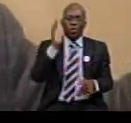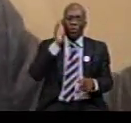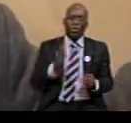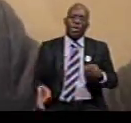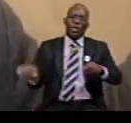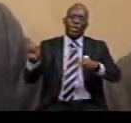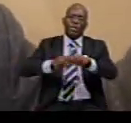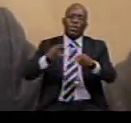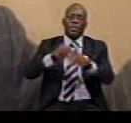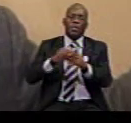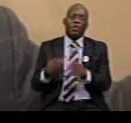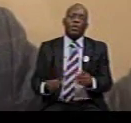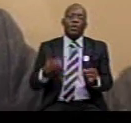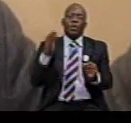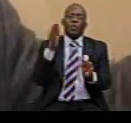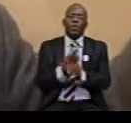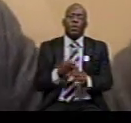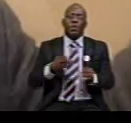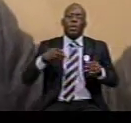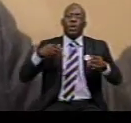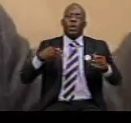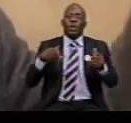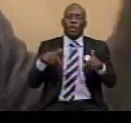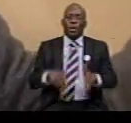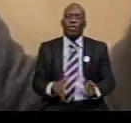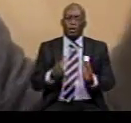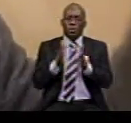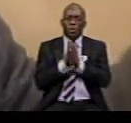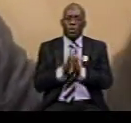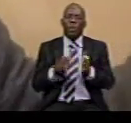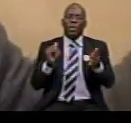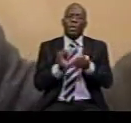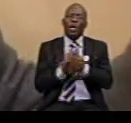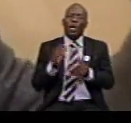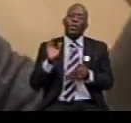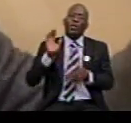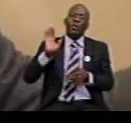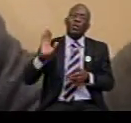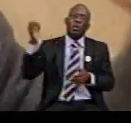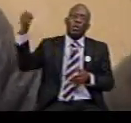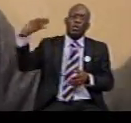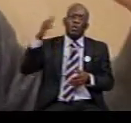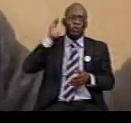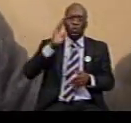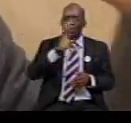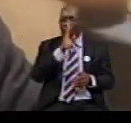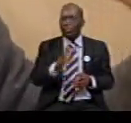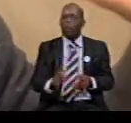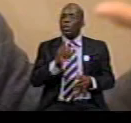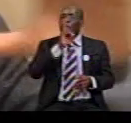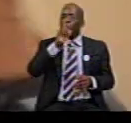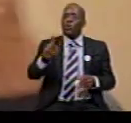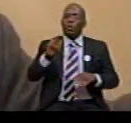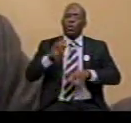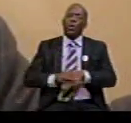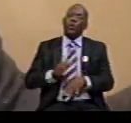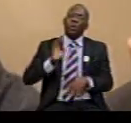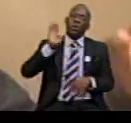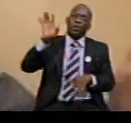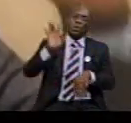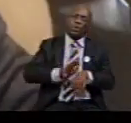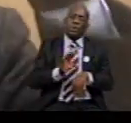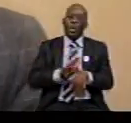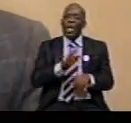God, let your grace be. Let your grace release grace upon your church. And every one of us gathered across the